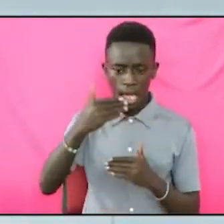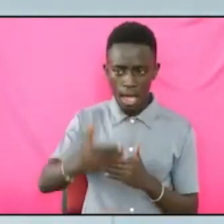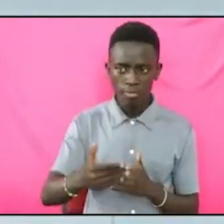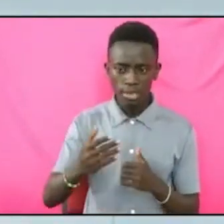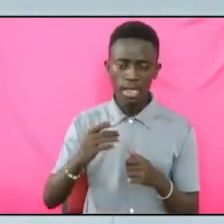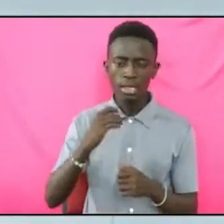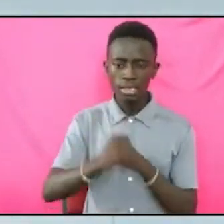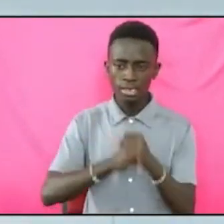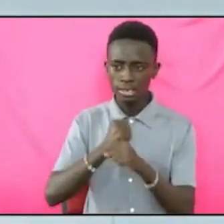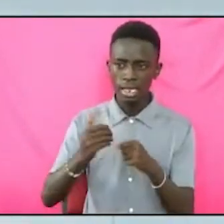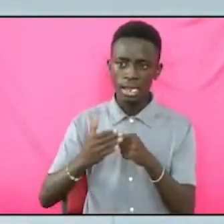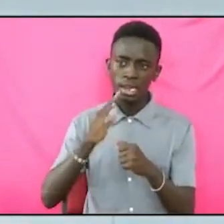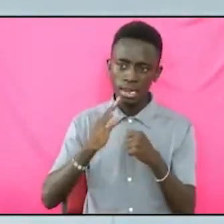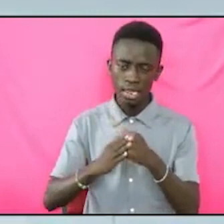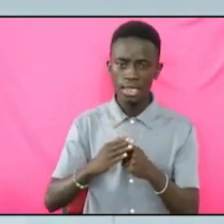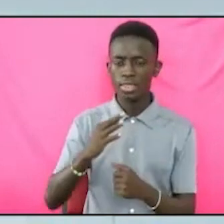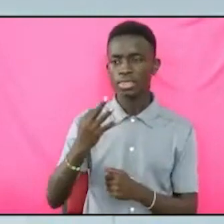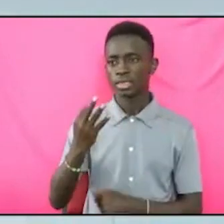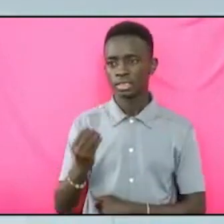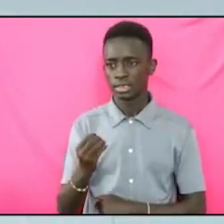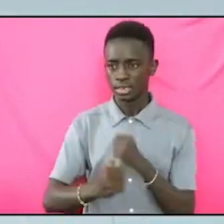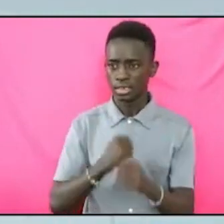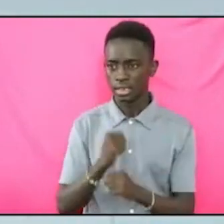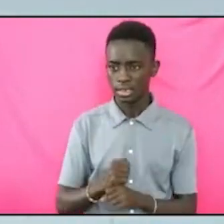This is exactly what once upon a time means.